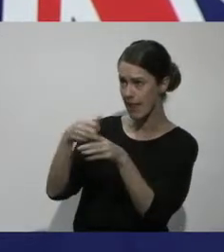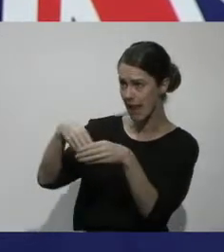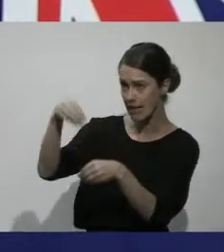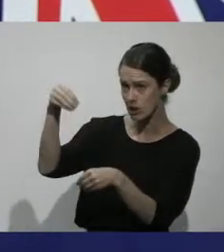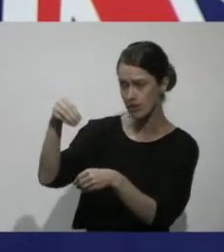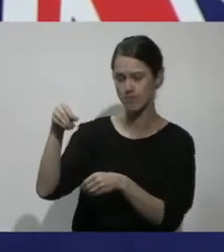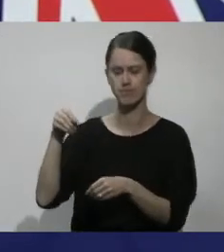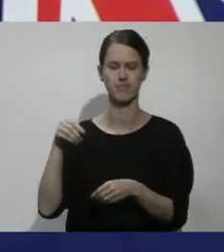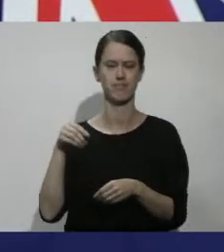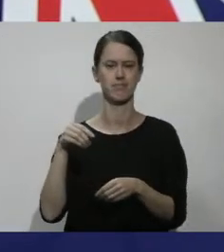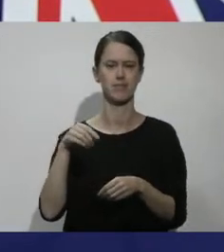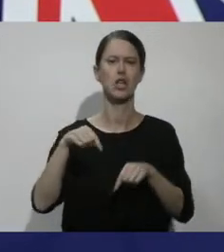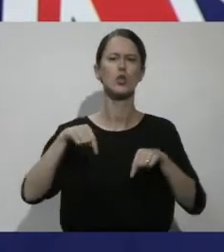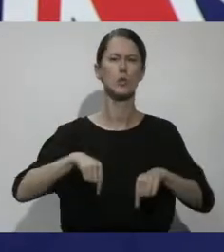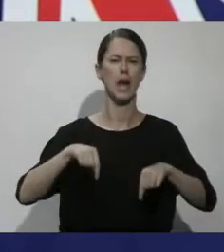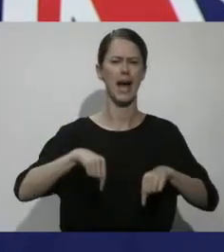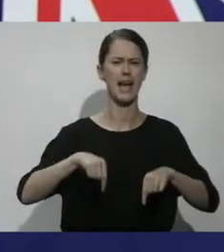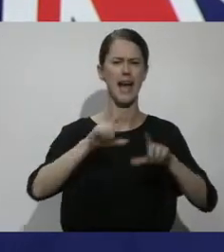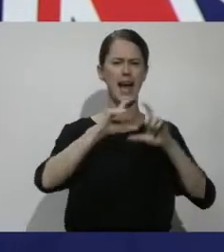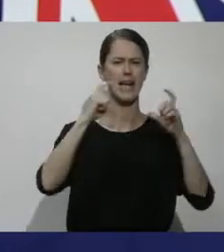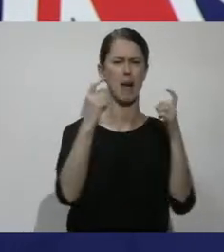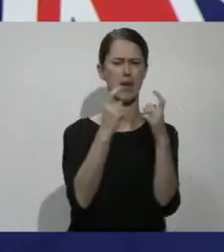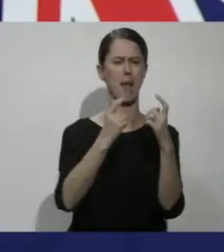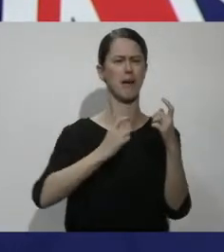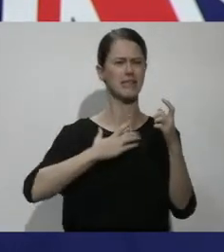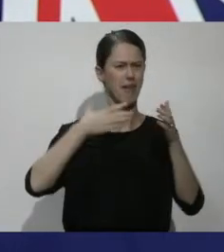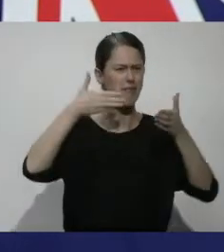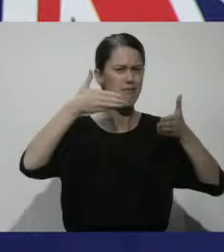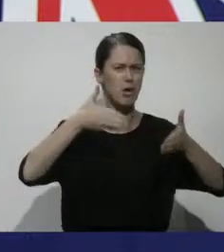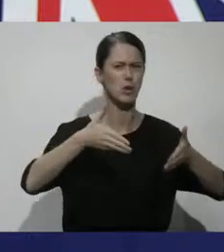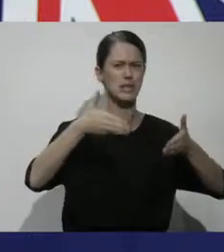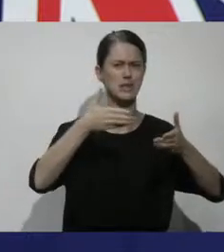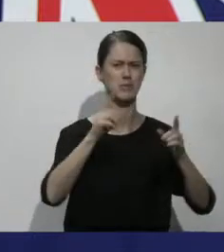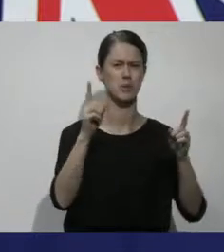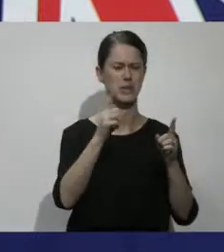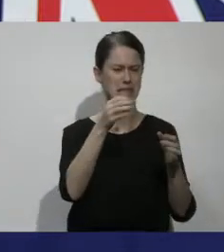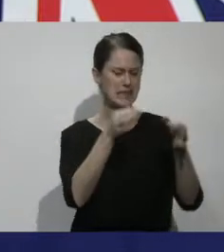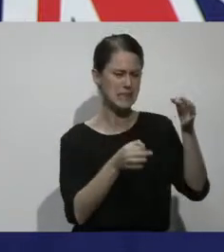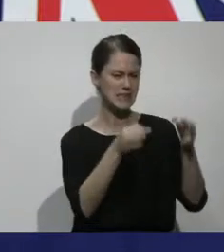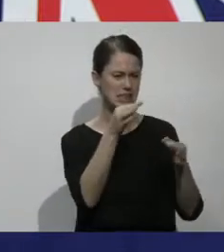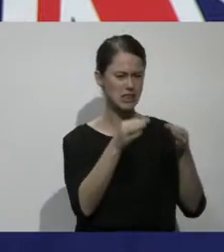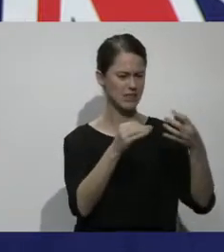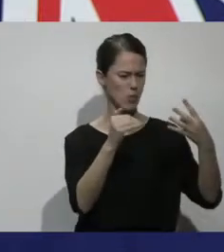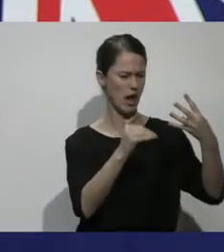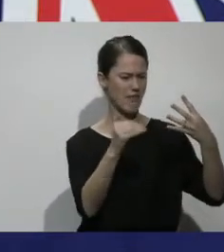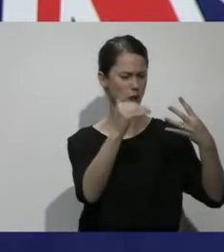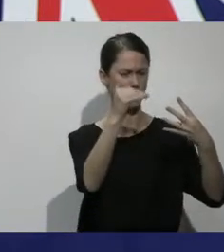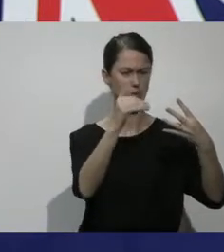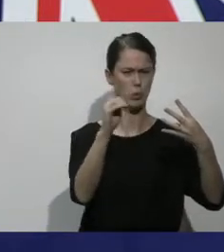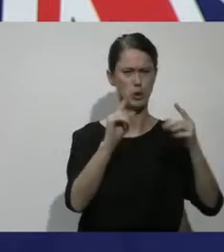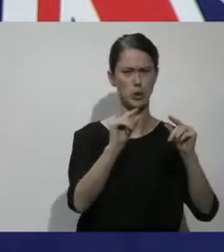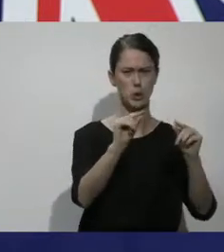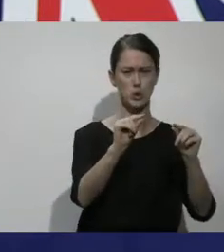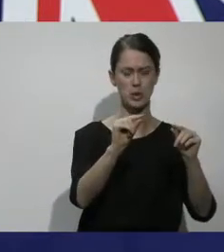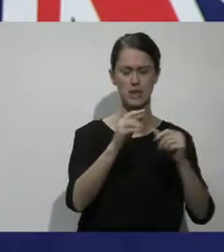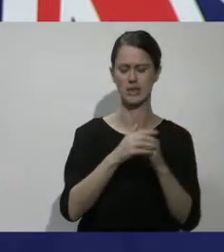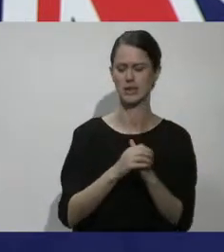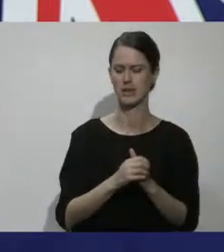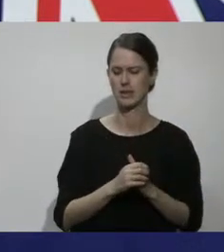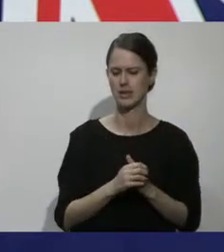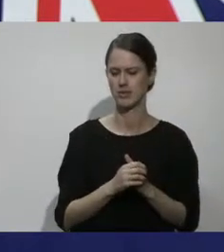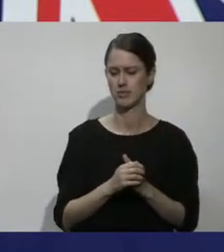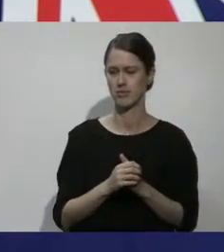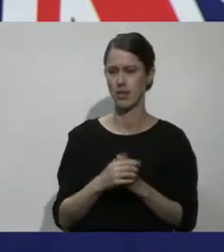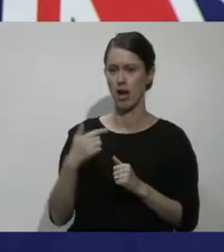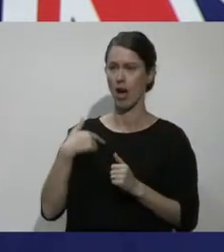for Cabinet and indeed for myself on the advice of the Director General was what we do with alert levels. And so that's not a decision that